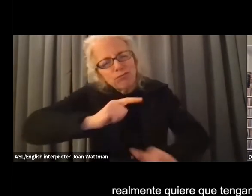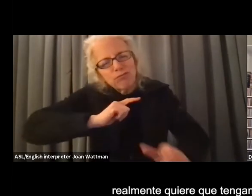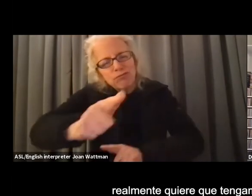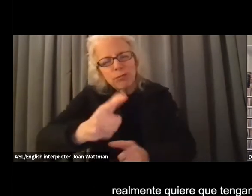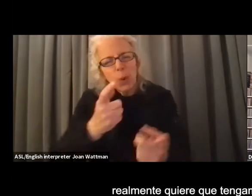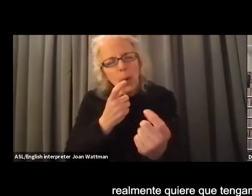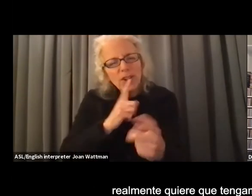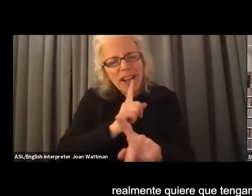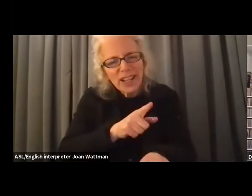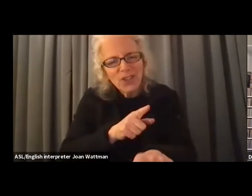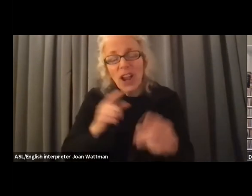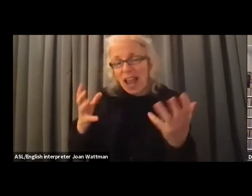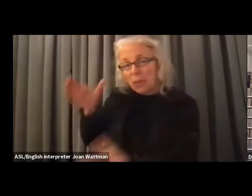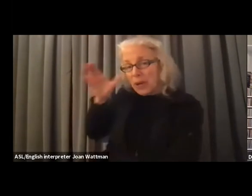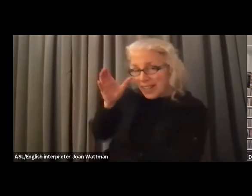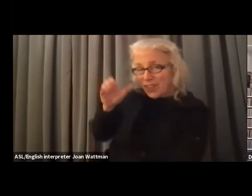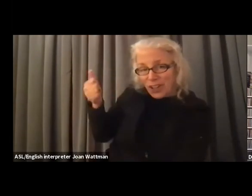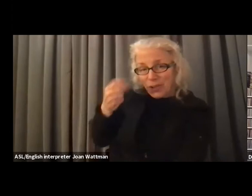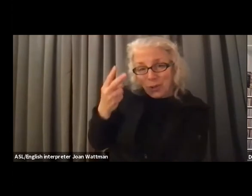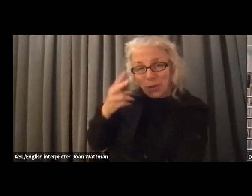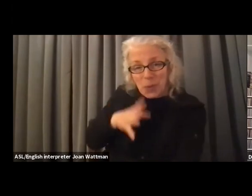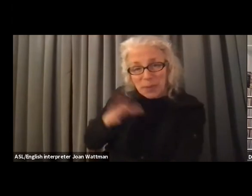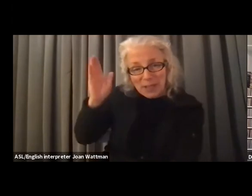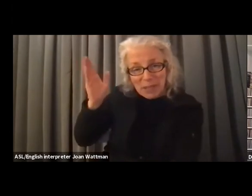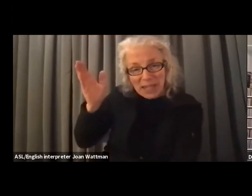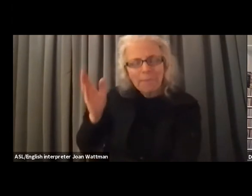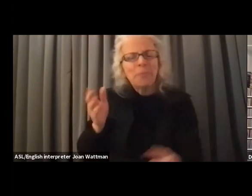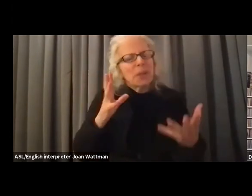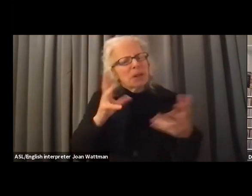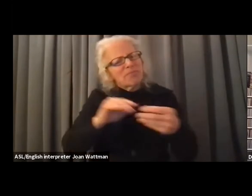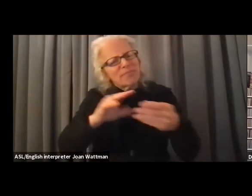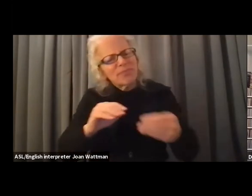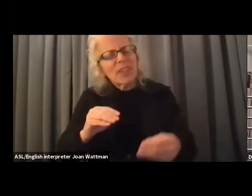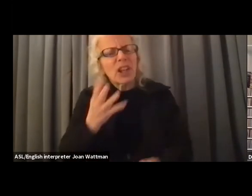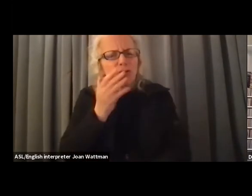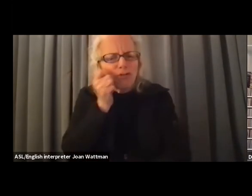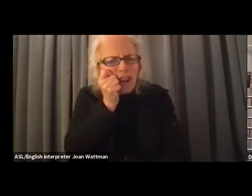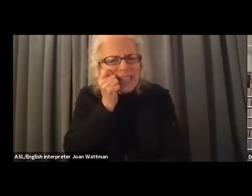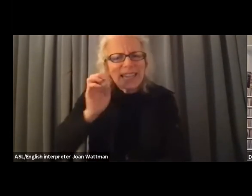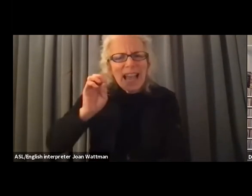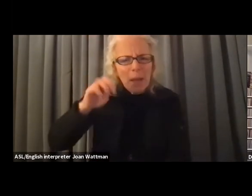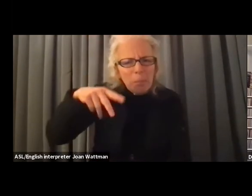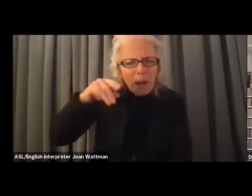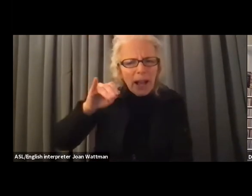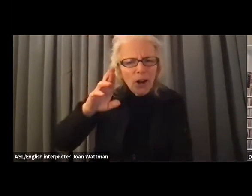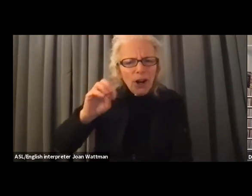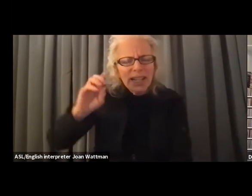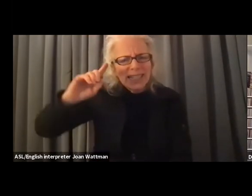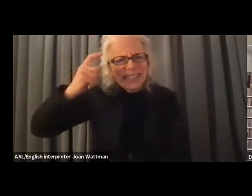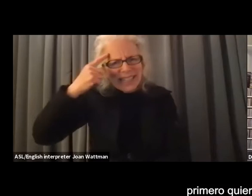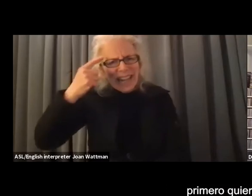eager to hear my co-panelists. I want to talk a little bit about race, empire, and state-sanctioned violence in two